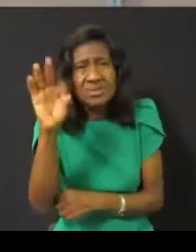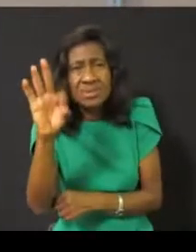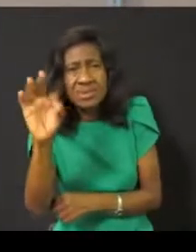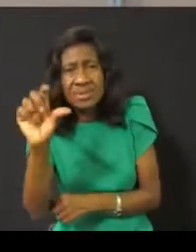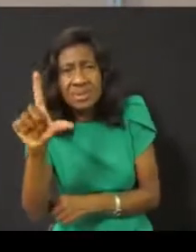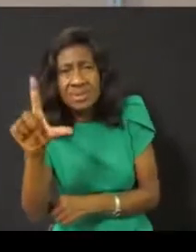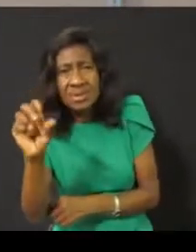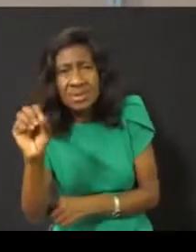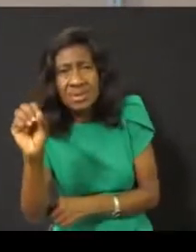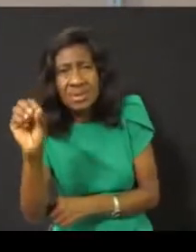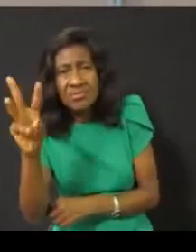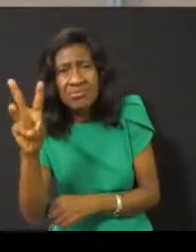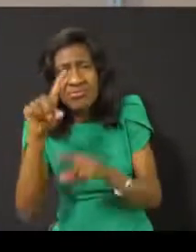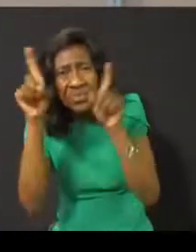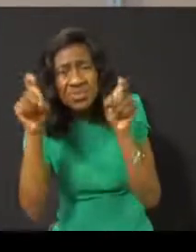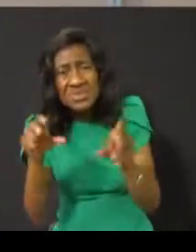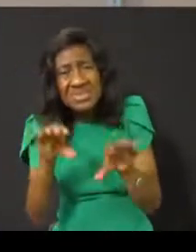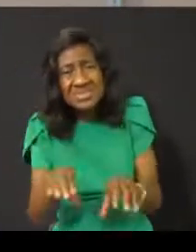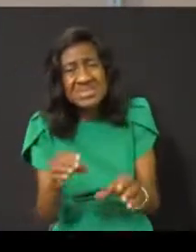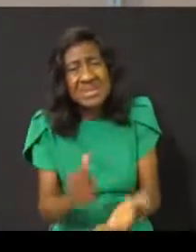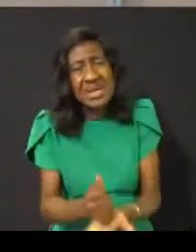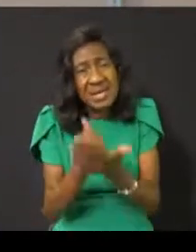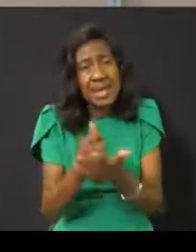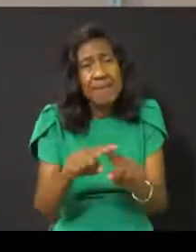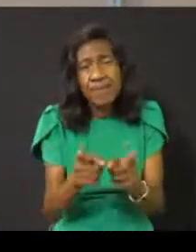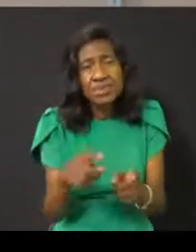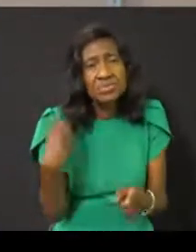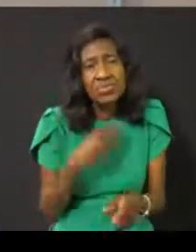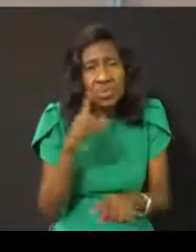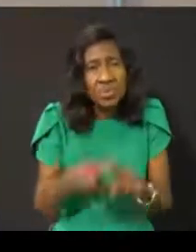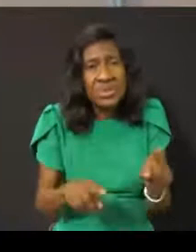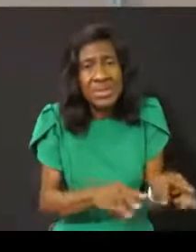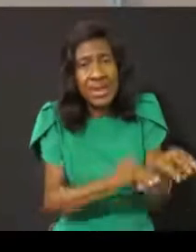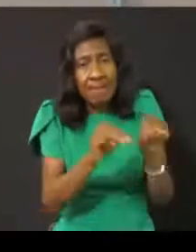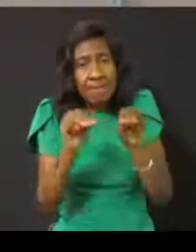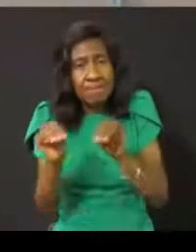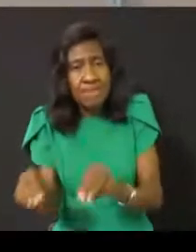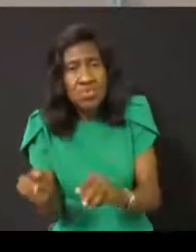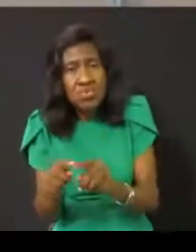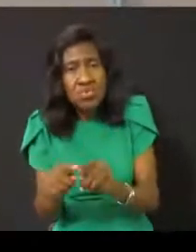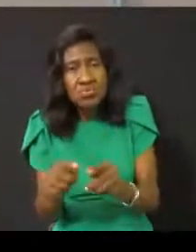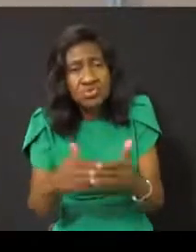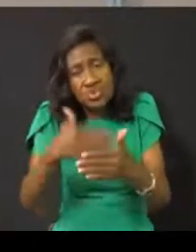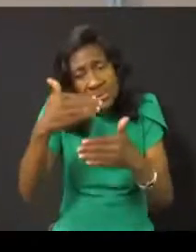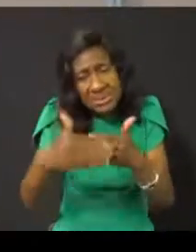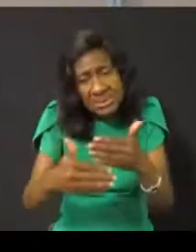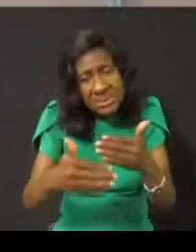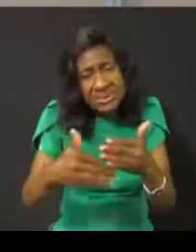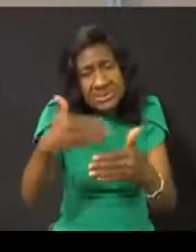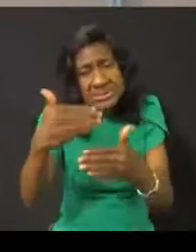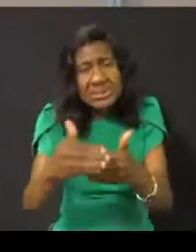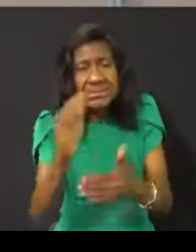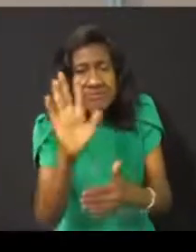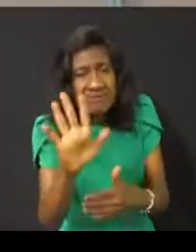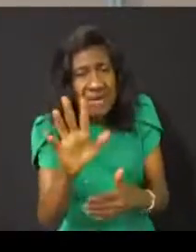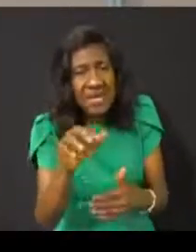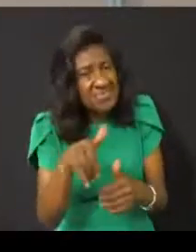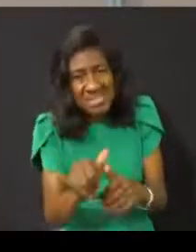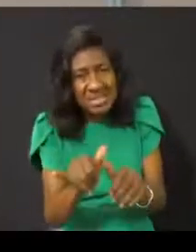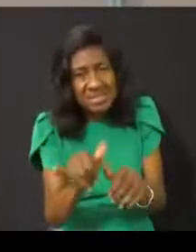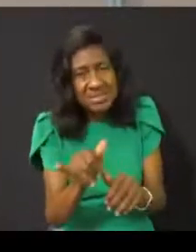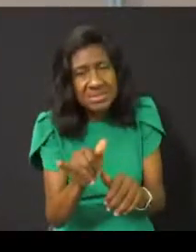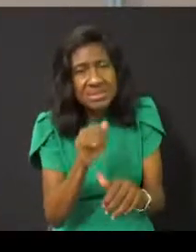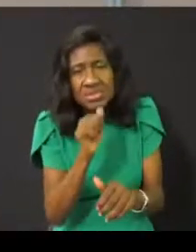covered, we can't move to that stage yet. So, but more details will come in the future. We just want the public to know that